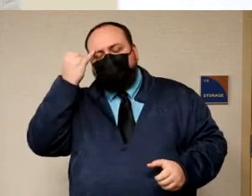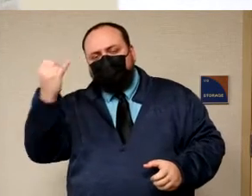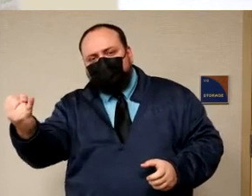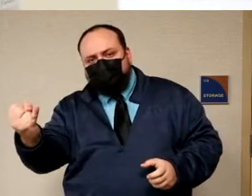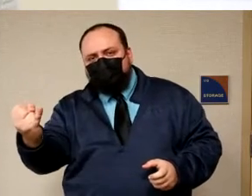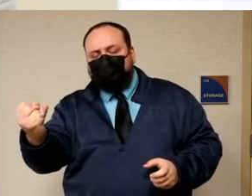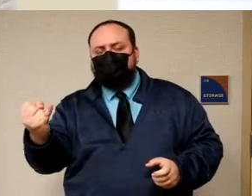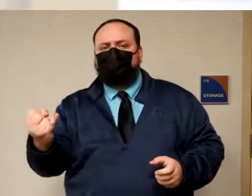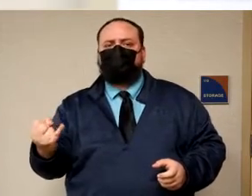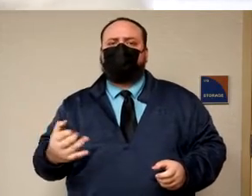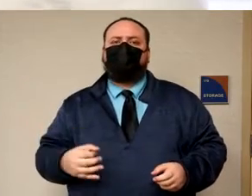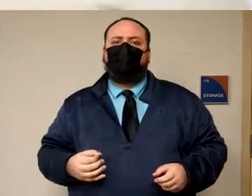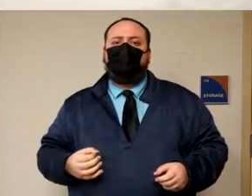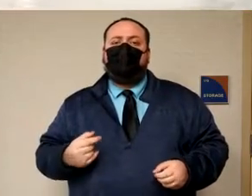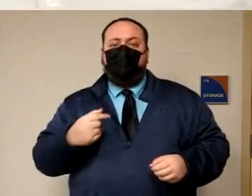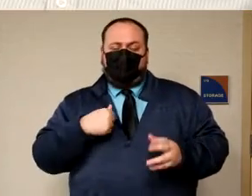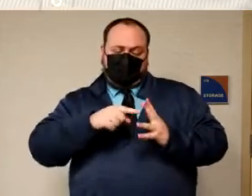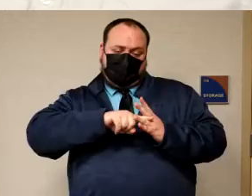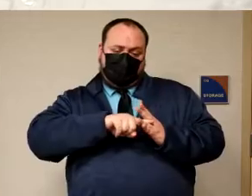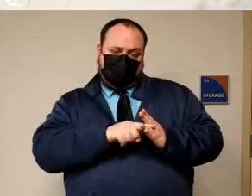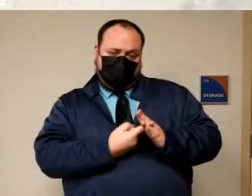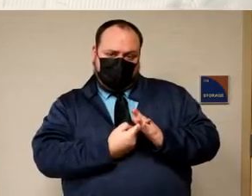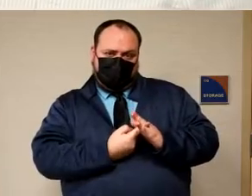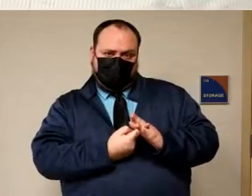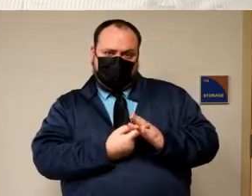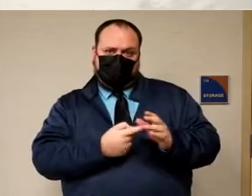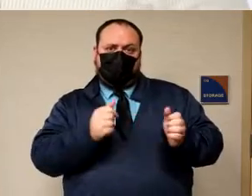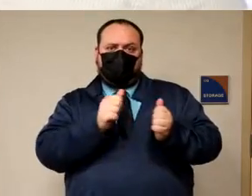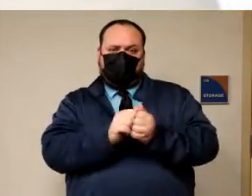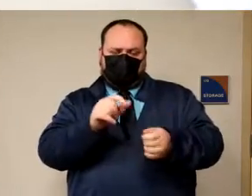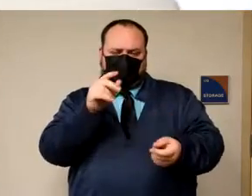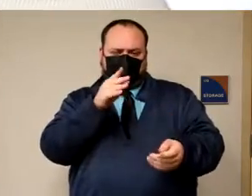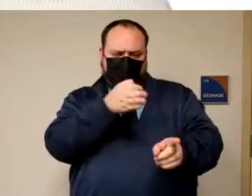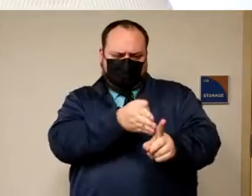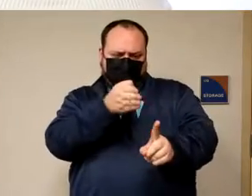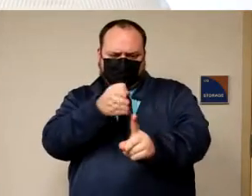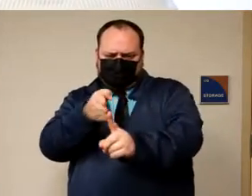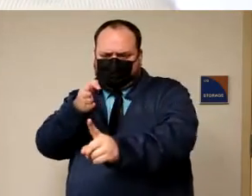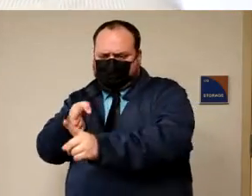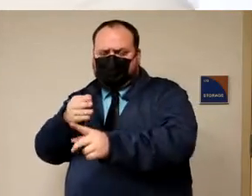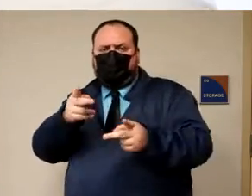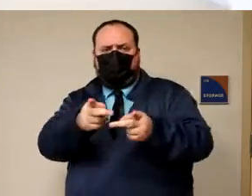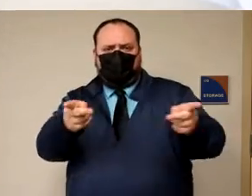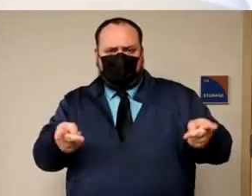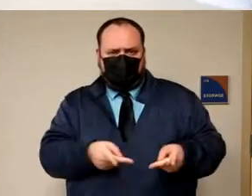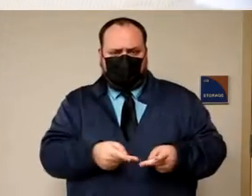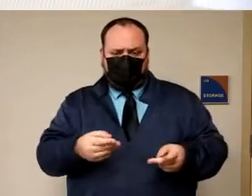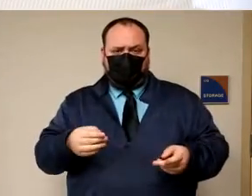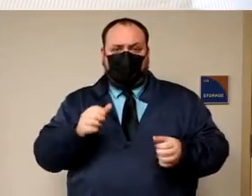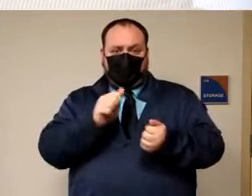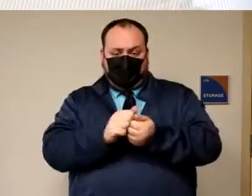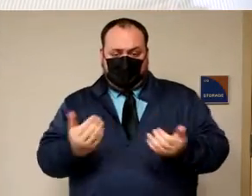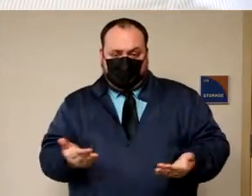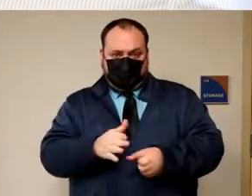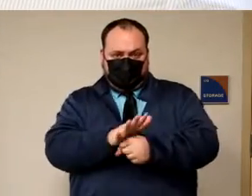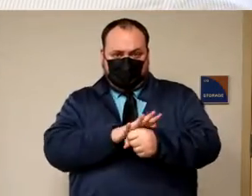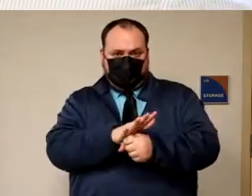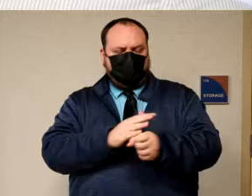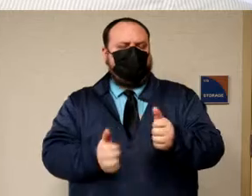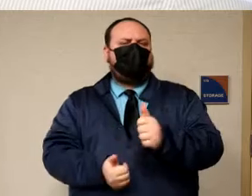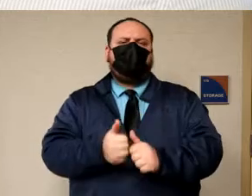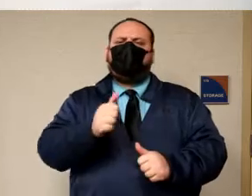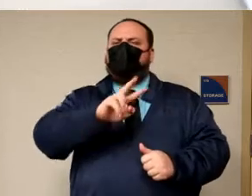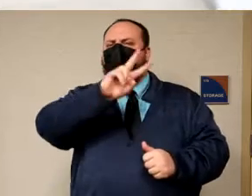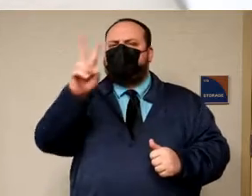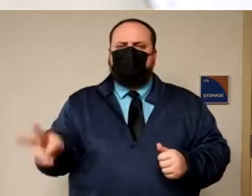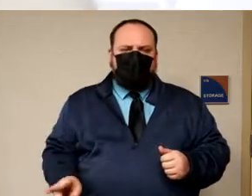of, so we start off with census designated places. With this district, there's not too many. It's mostly